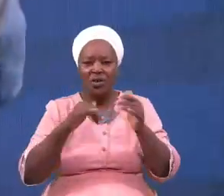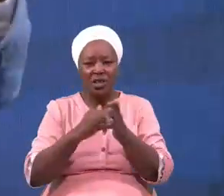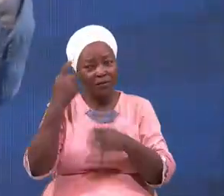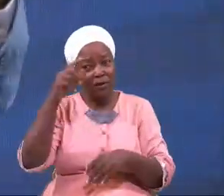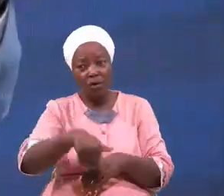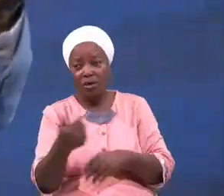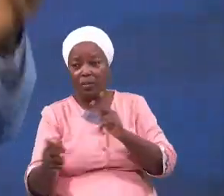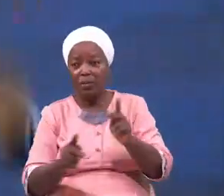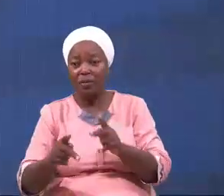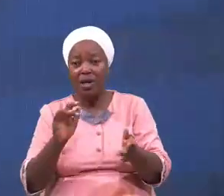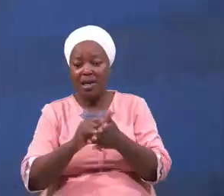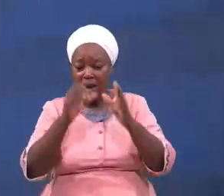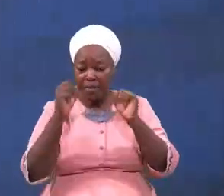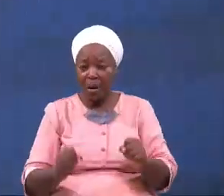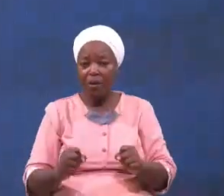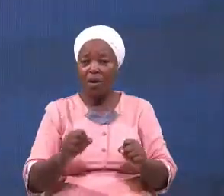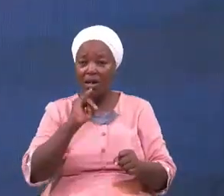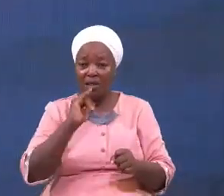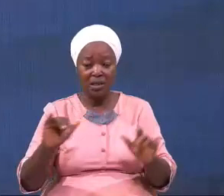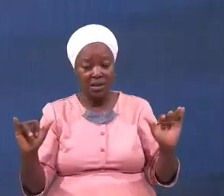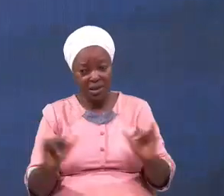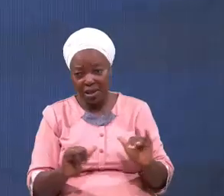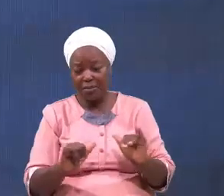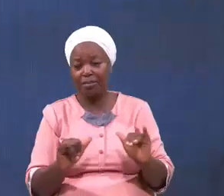people. That power remains the same.